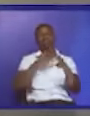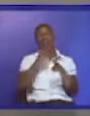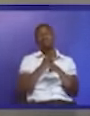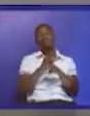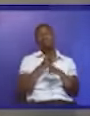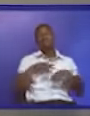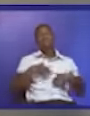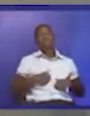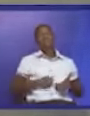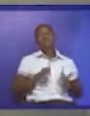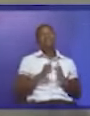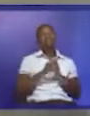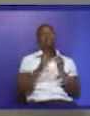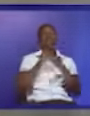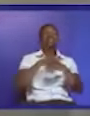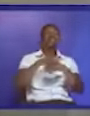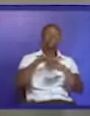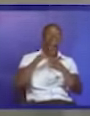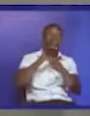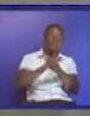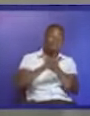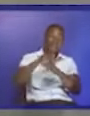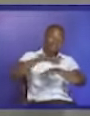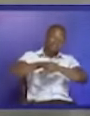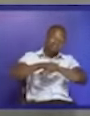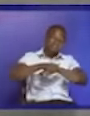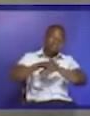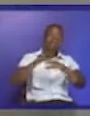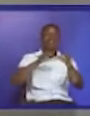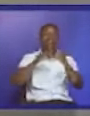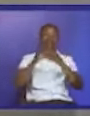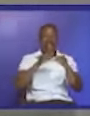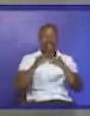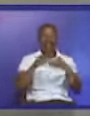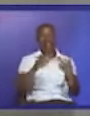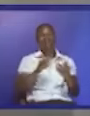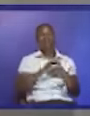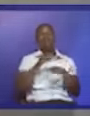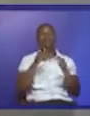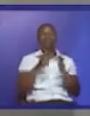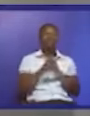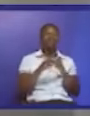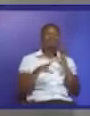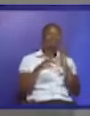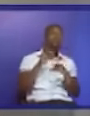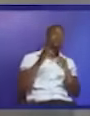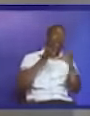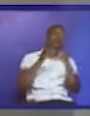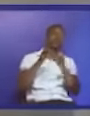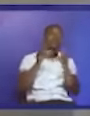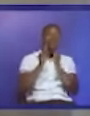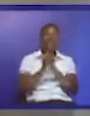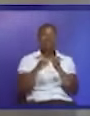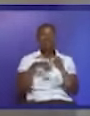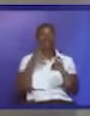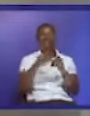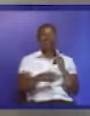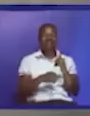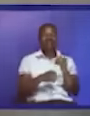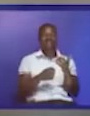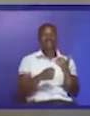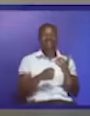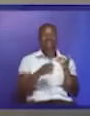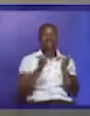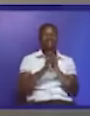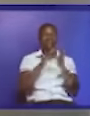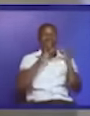our explanations, our oratory without results, our spiritual propositions that only end up as a cycle of